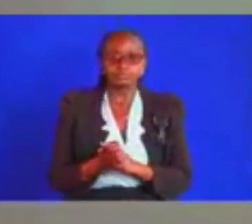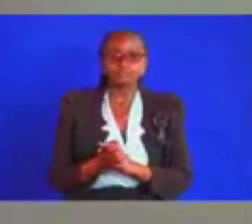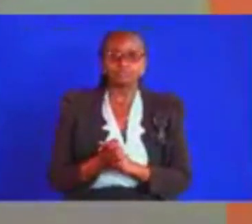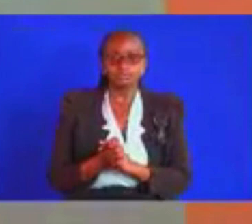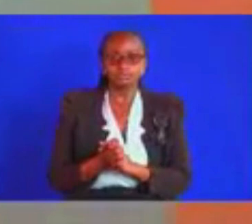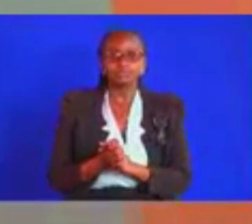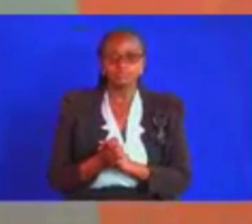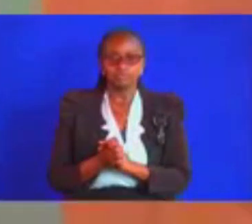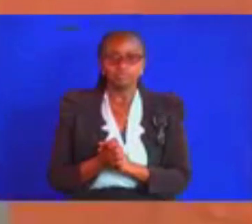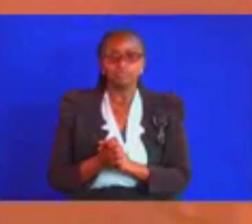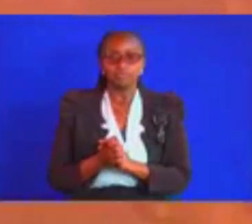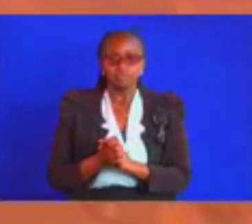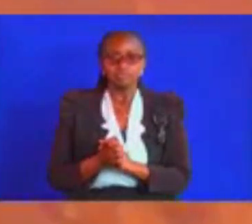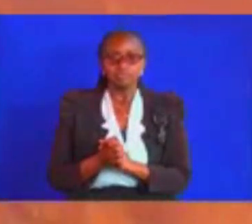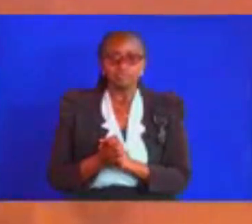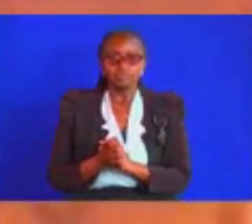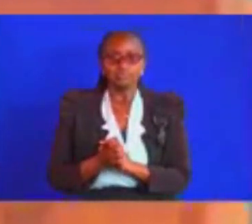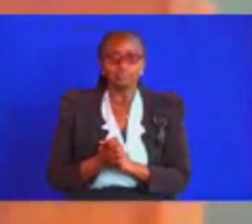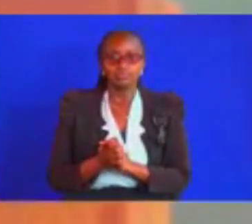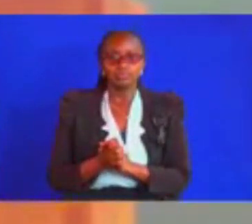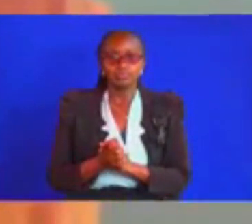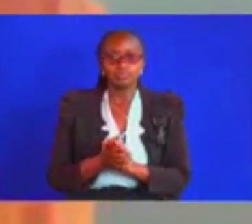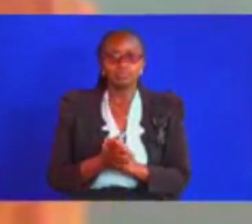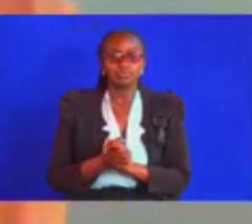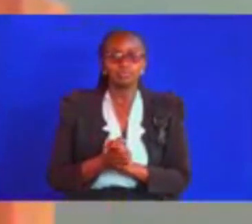Let me give it to us.